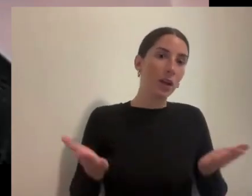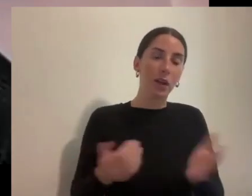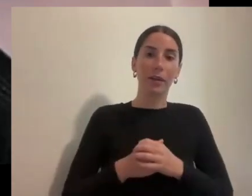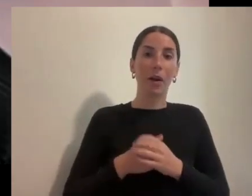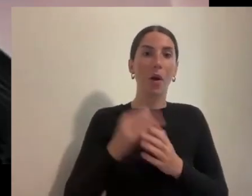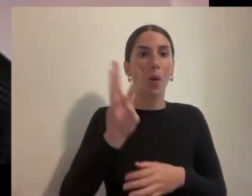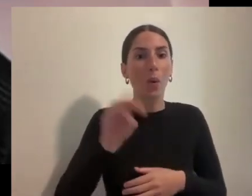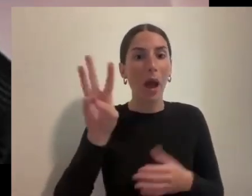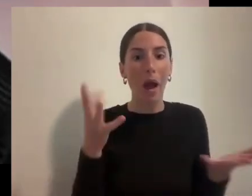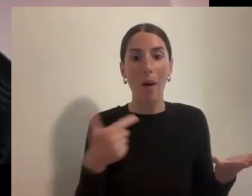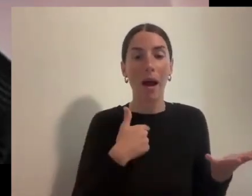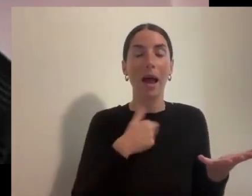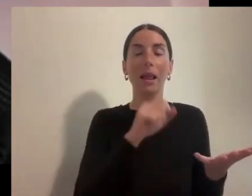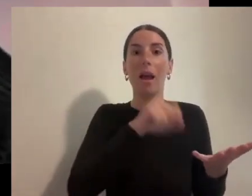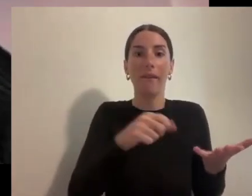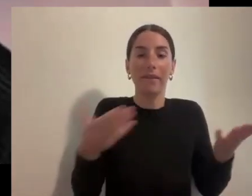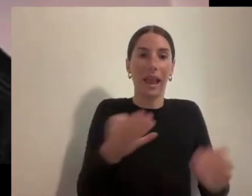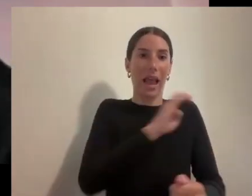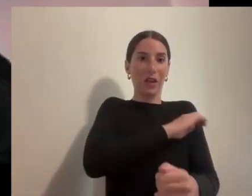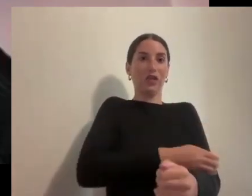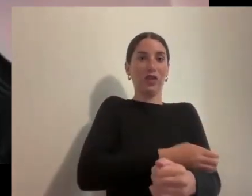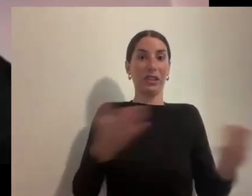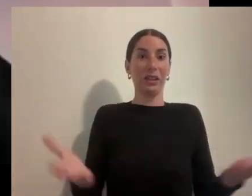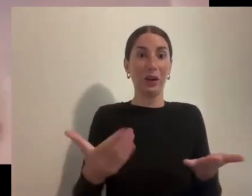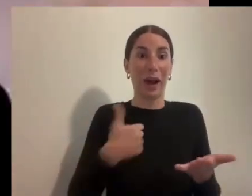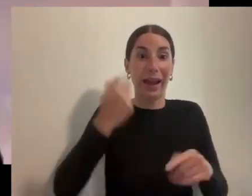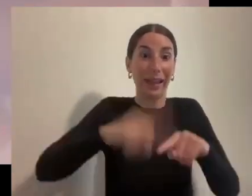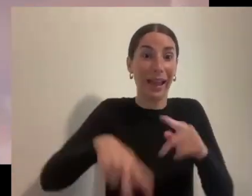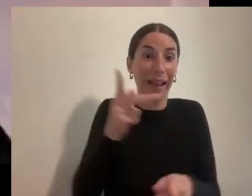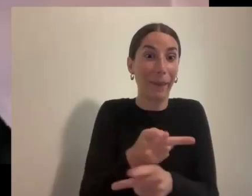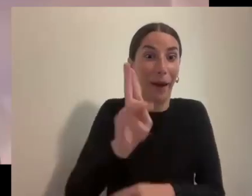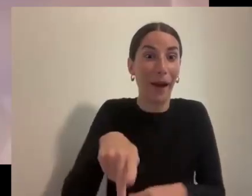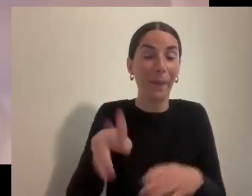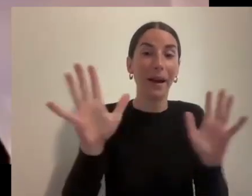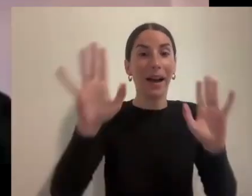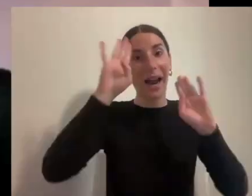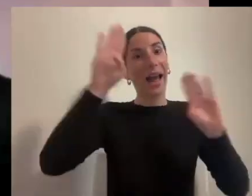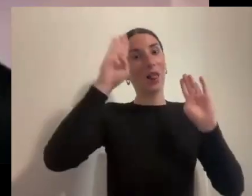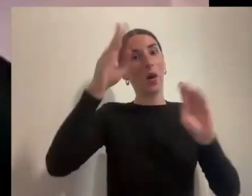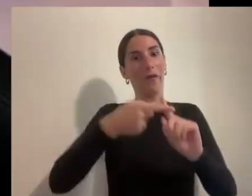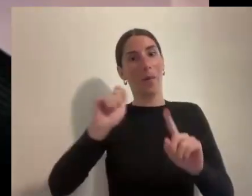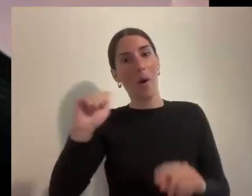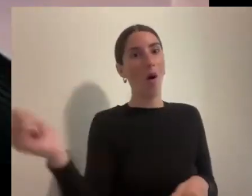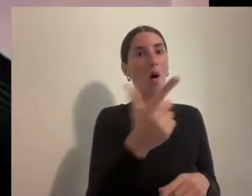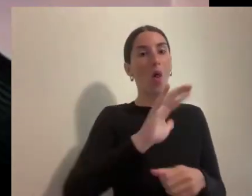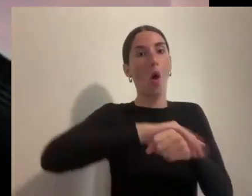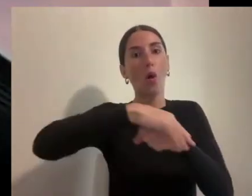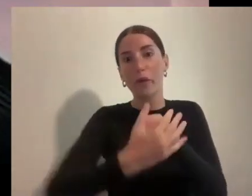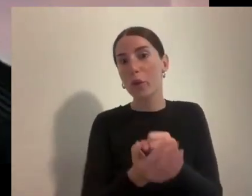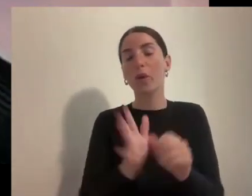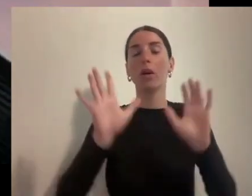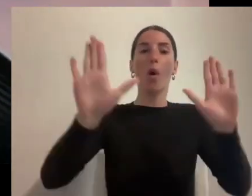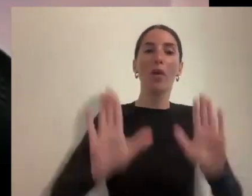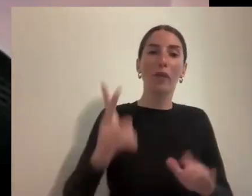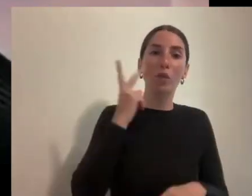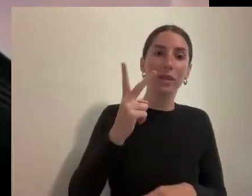wow, I love the energy there. I could barely keep up. Hello, everyone from all over the world. It's wonderful to see